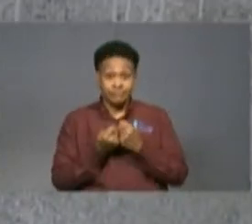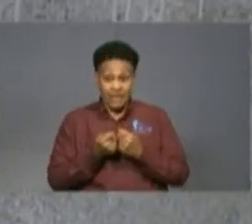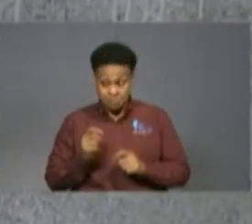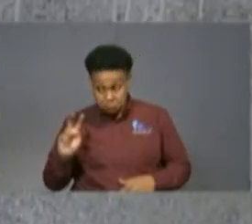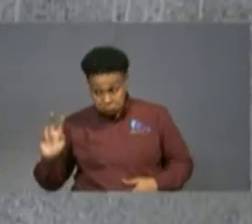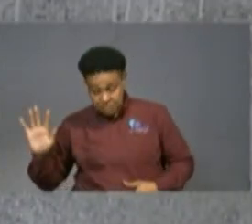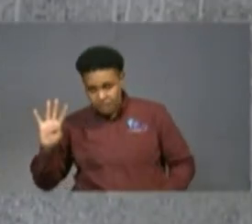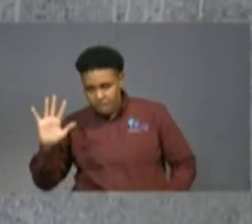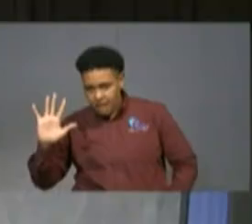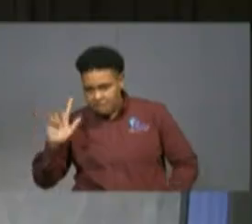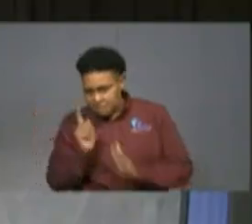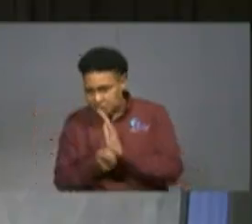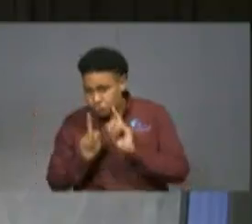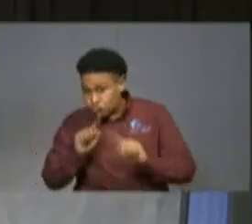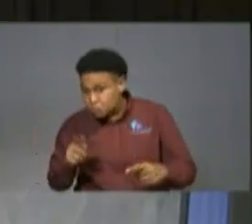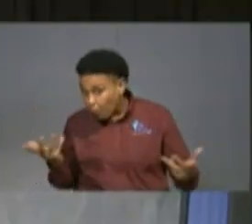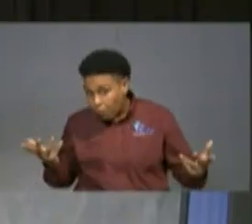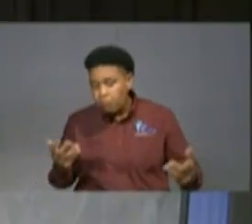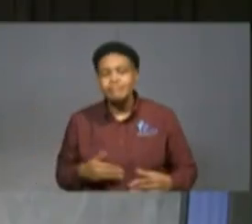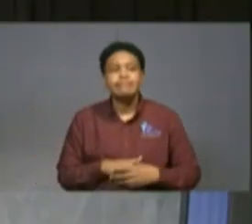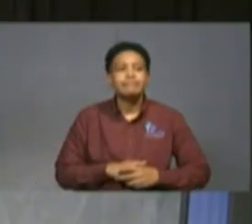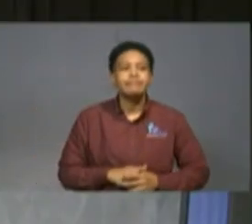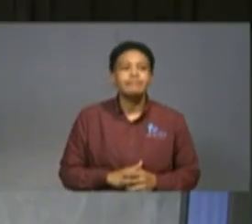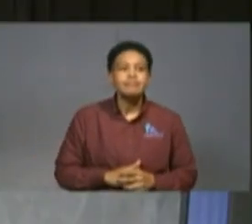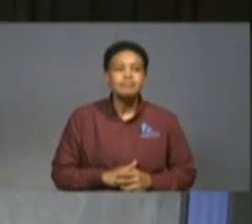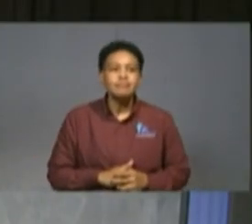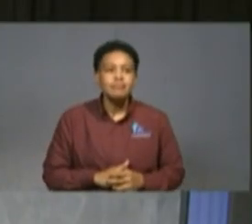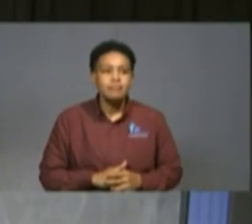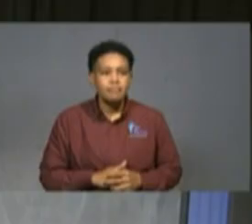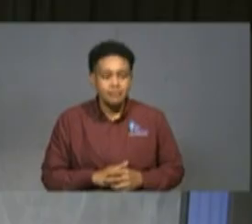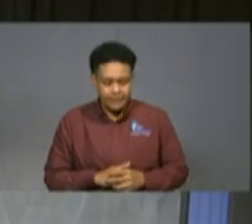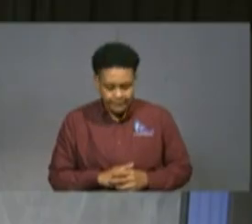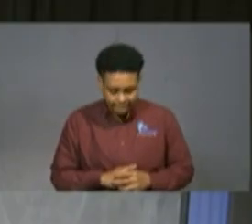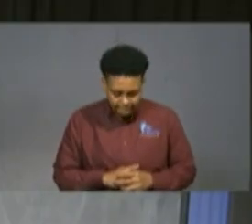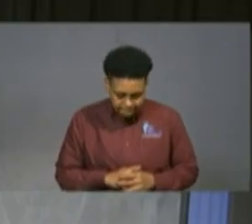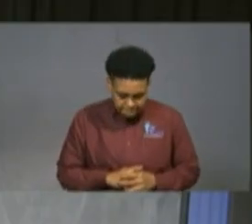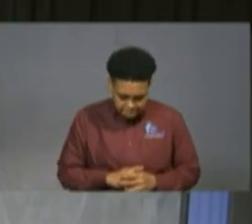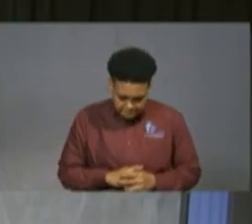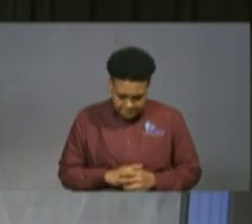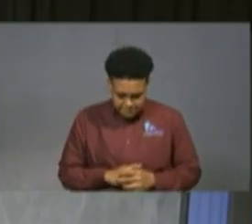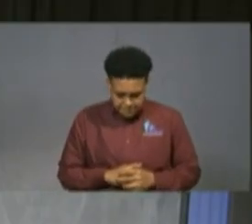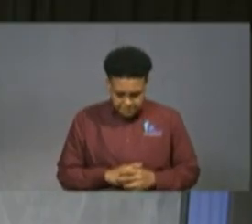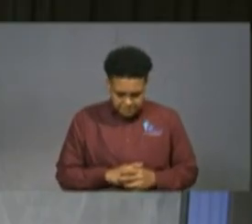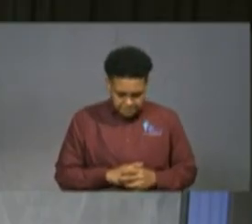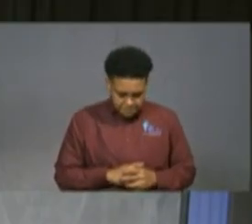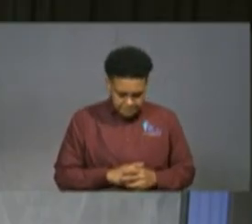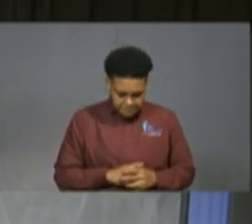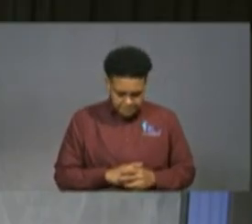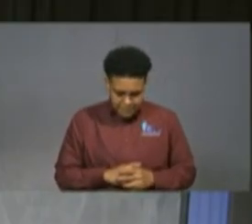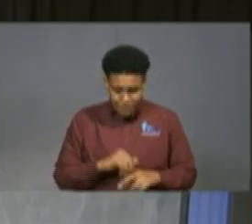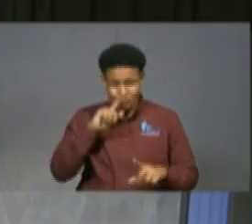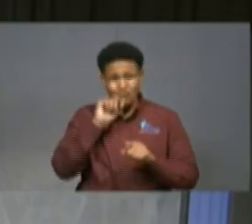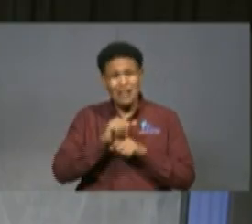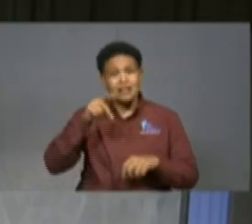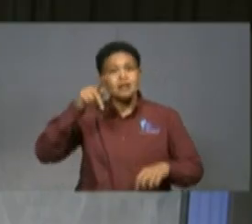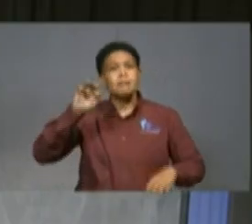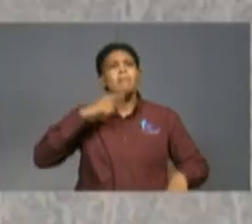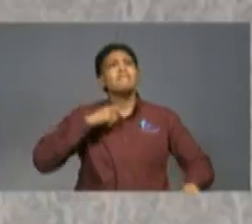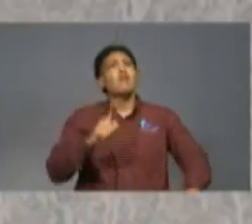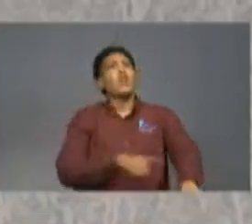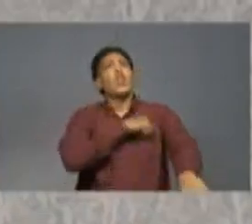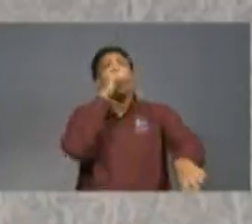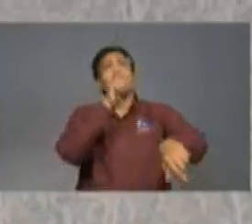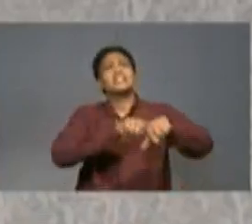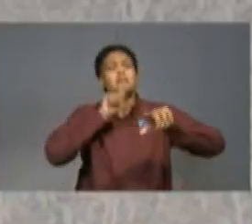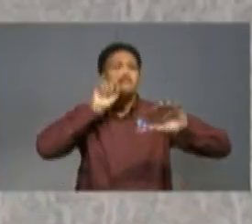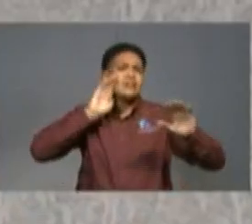45-second rebuttal. You know, the reality, the PMP had such a long time to deal with the issue of class size, but they never did it. While we